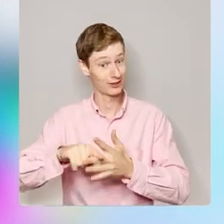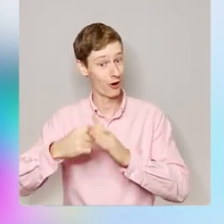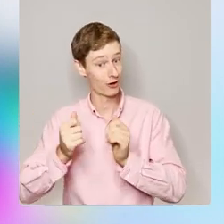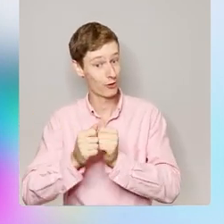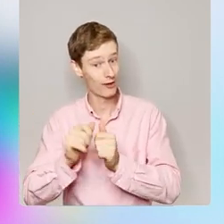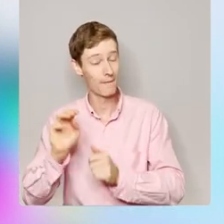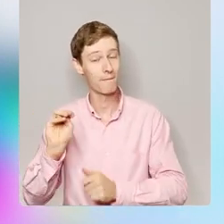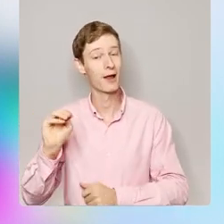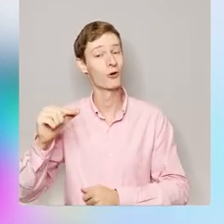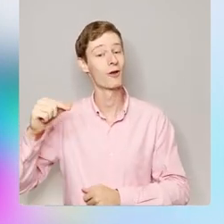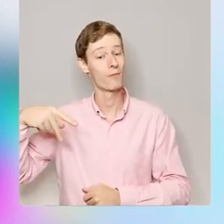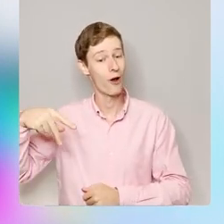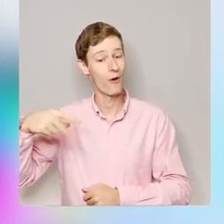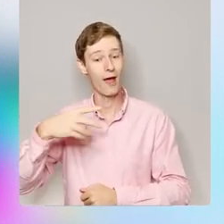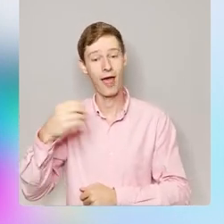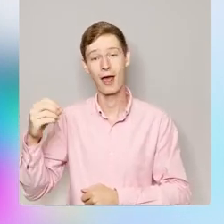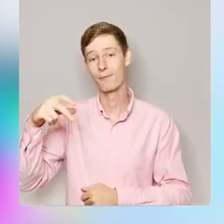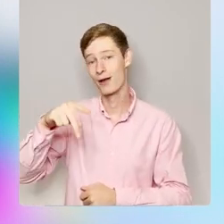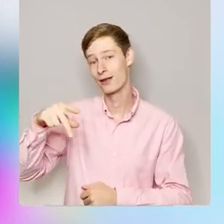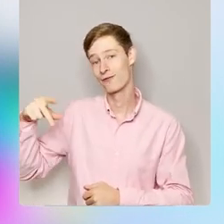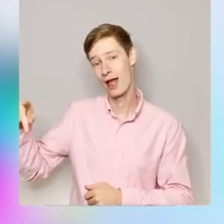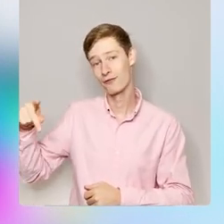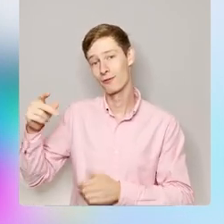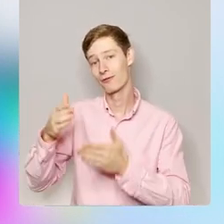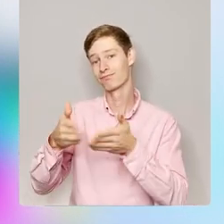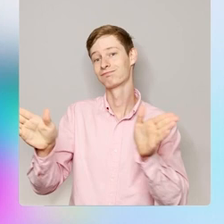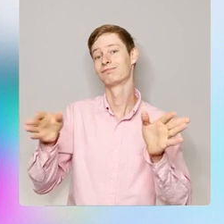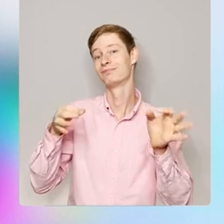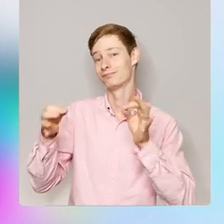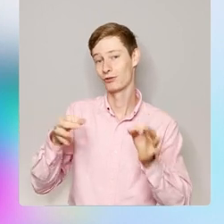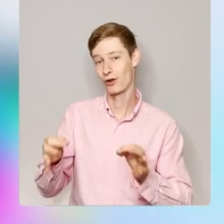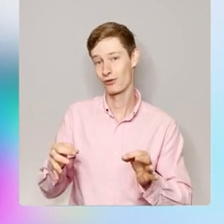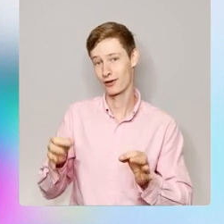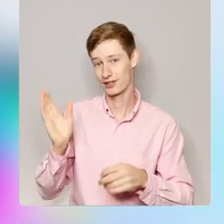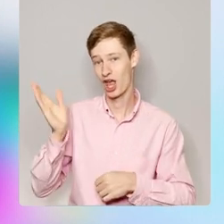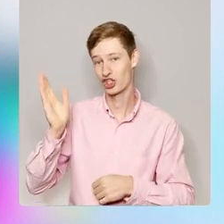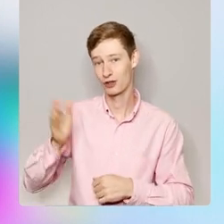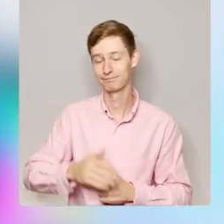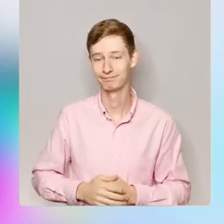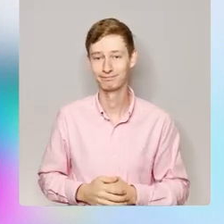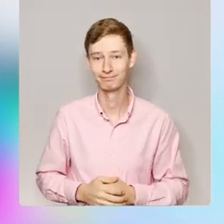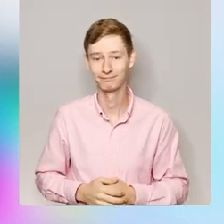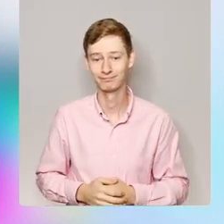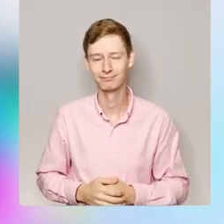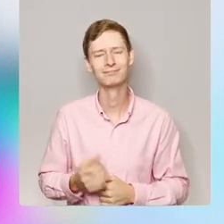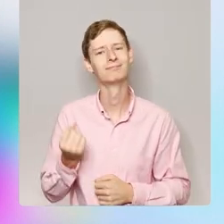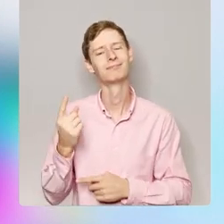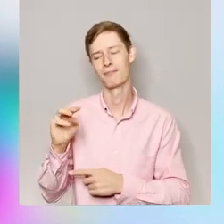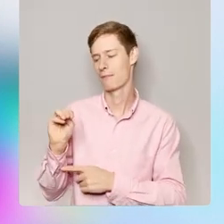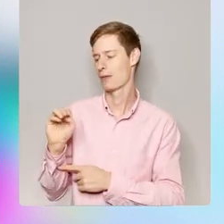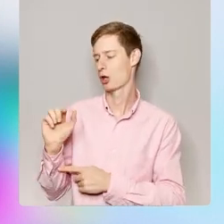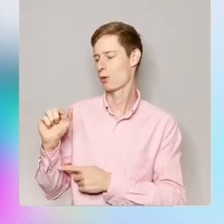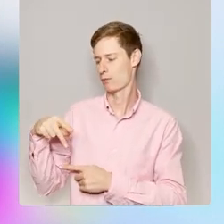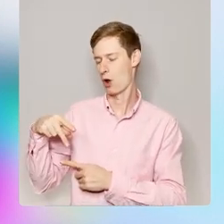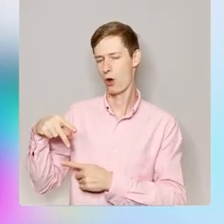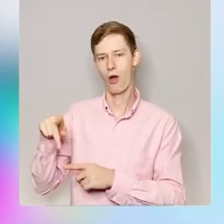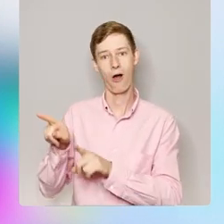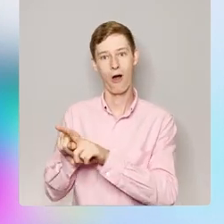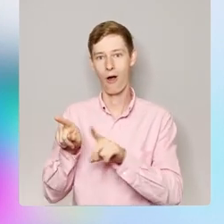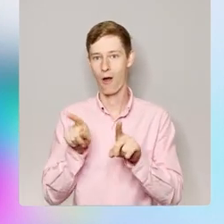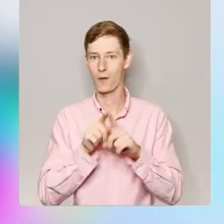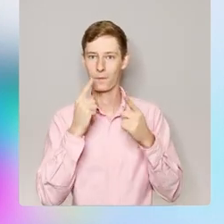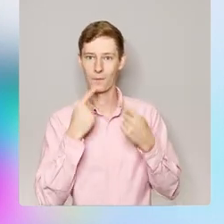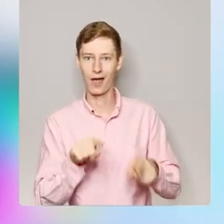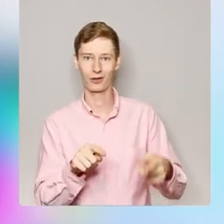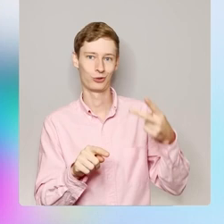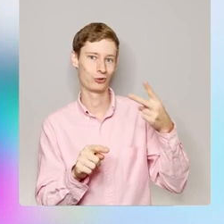our MetaQuest Pro and Presence Platform Overview session. Apart from MetaQuest Pro, we